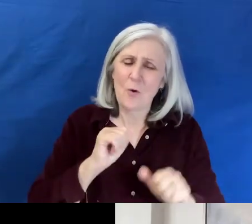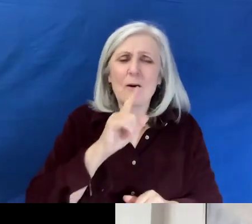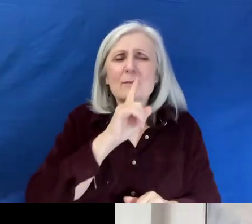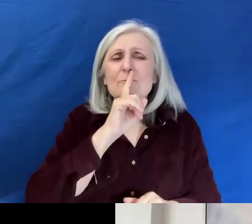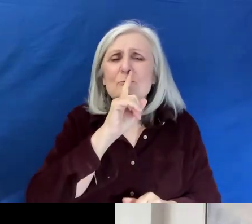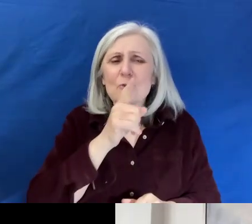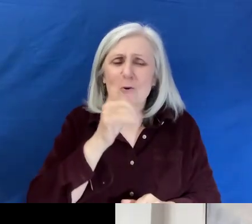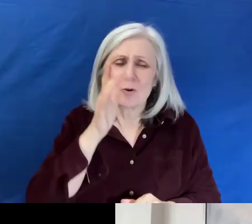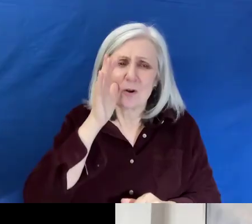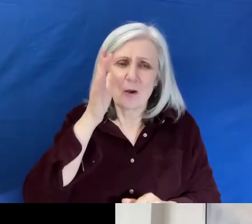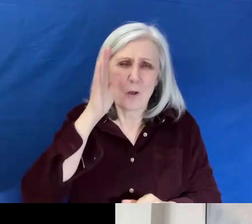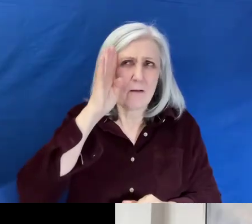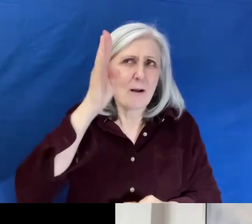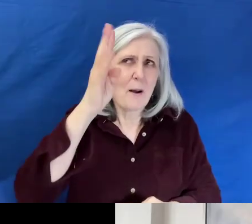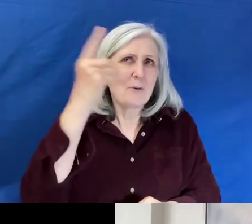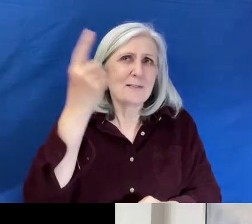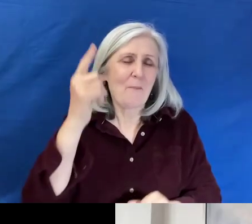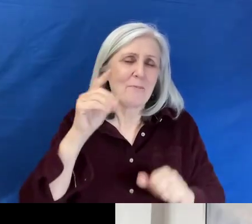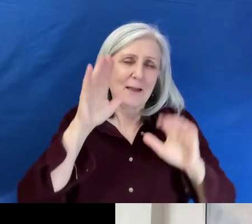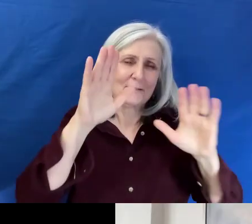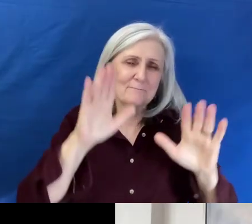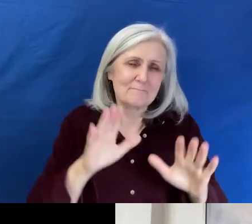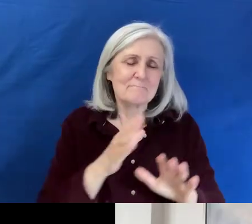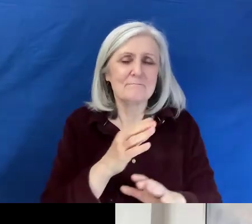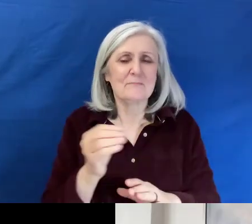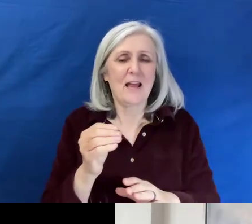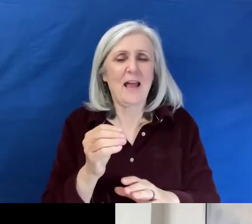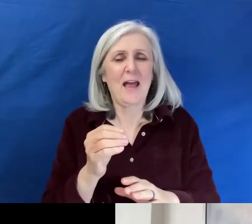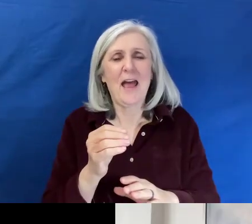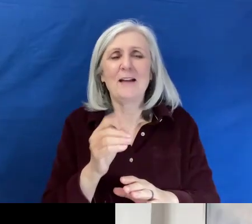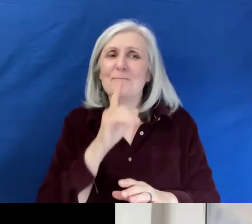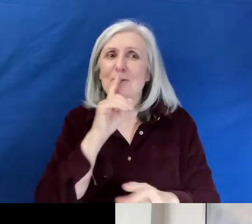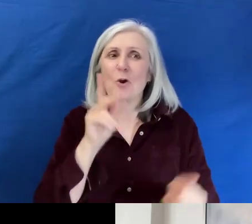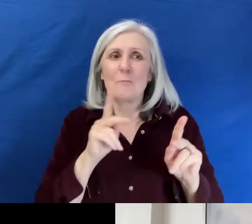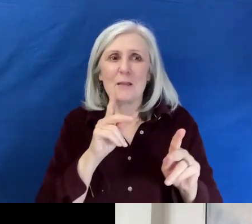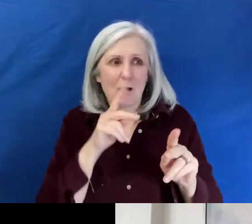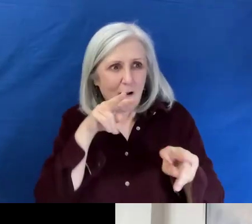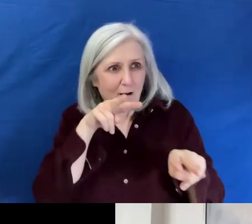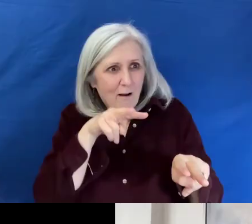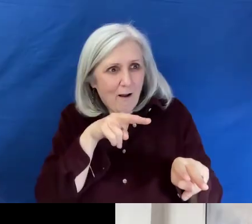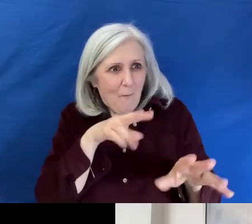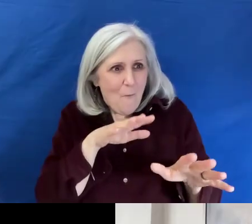something amazing and again keep people on the edge of their seats all the time.